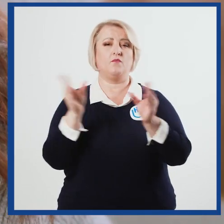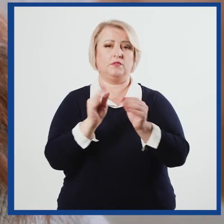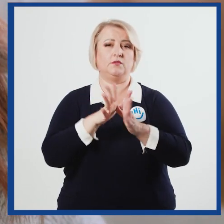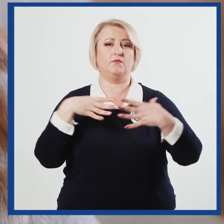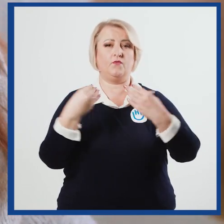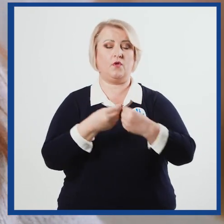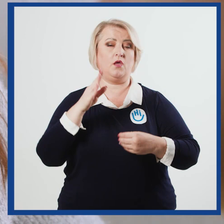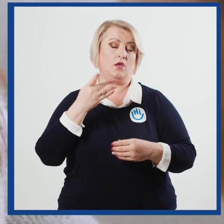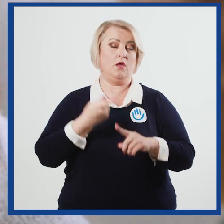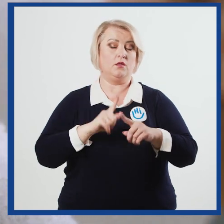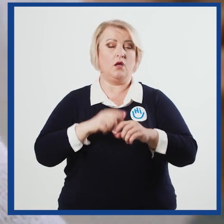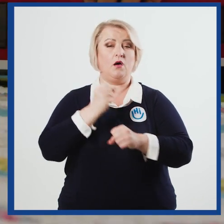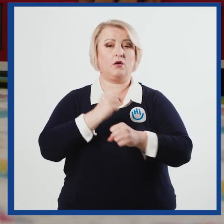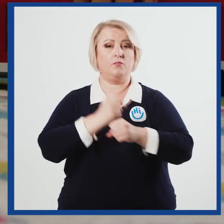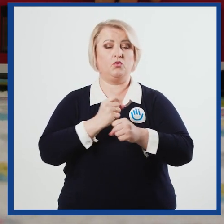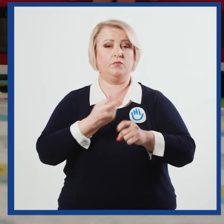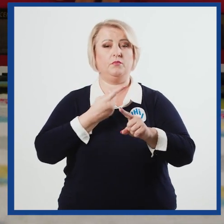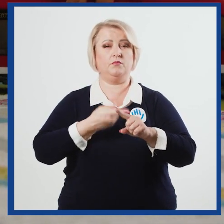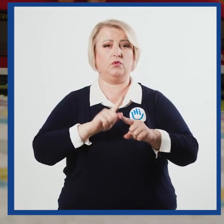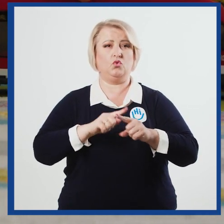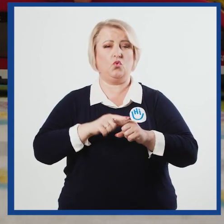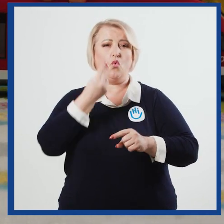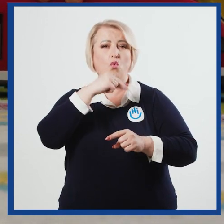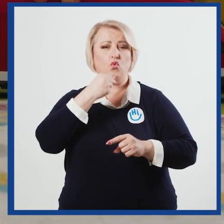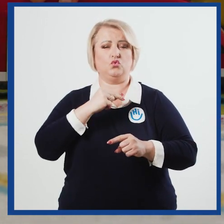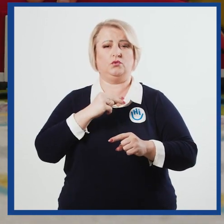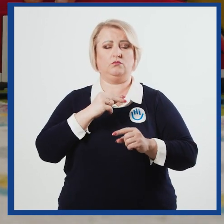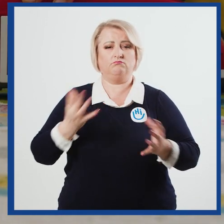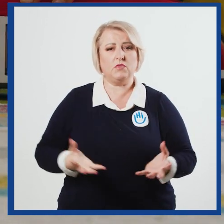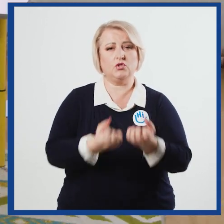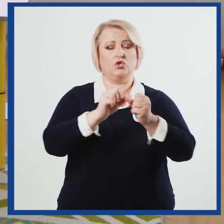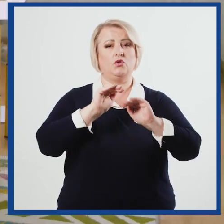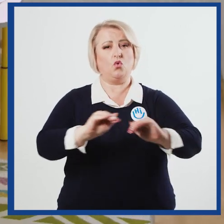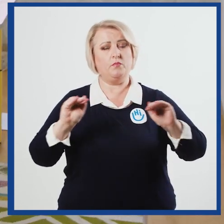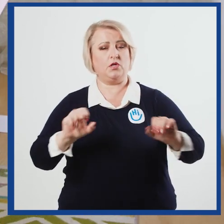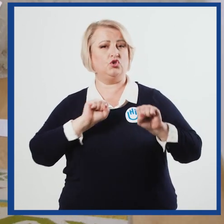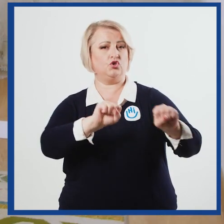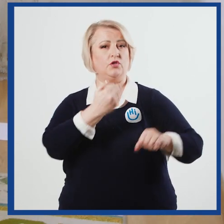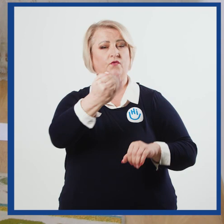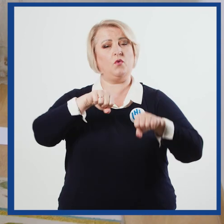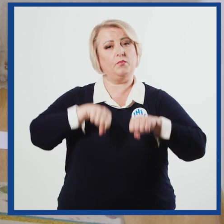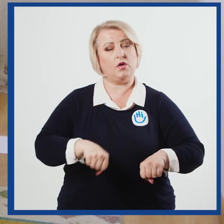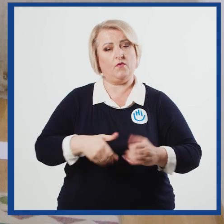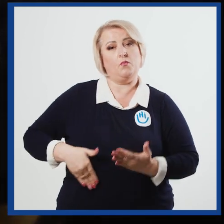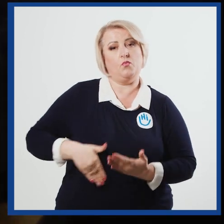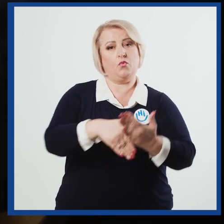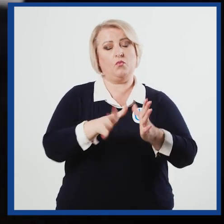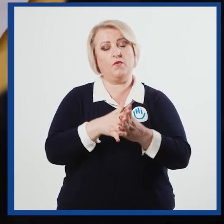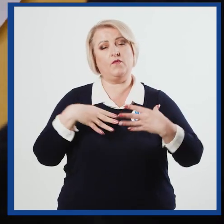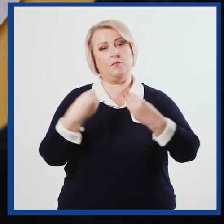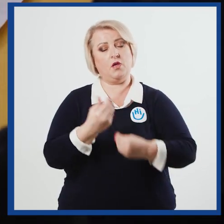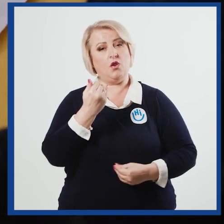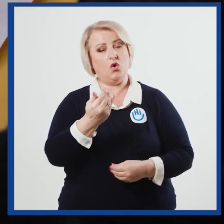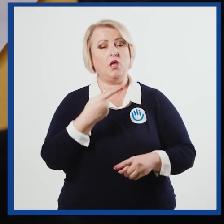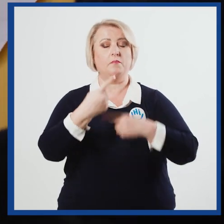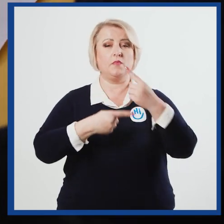They work to empower children with autism by representing and defending their rights, providing support to their families, and by working to create an